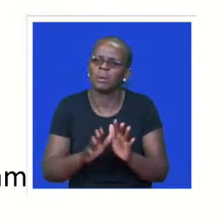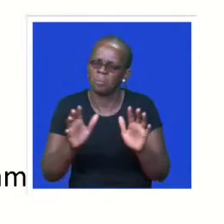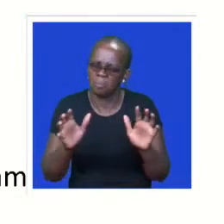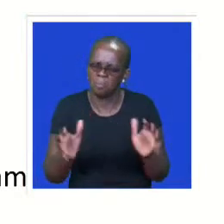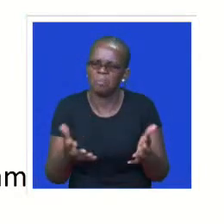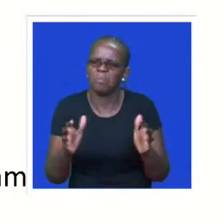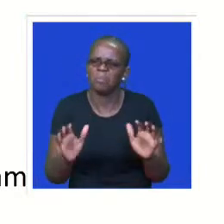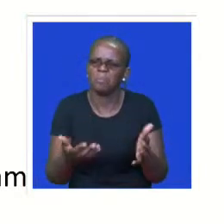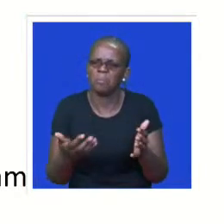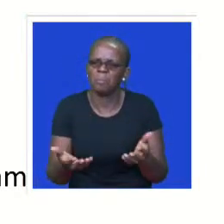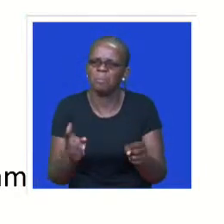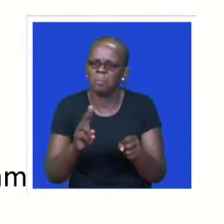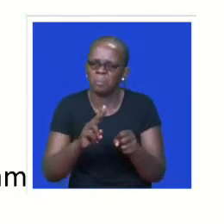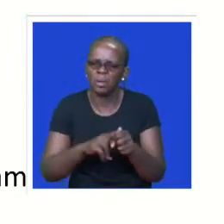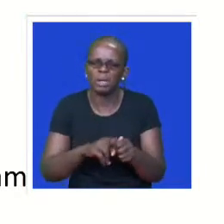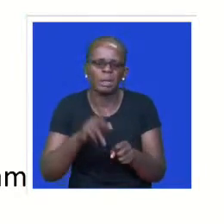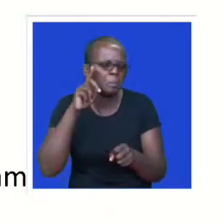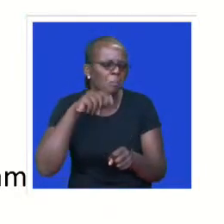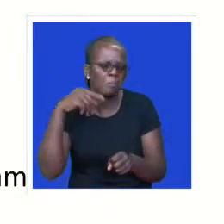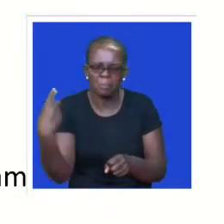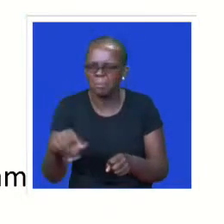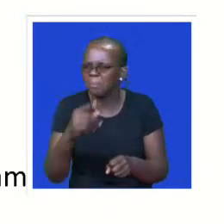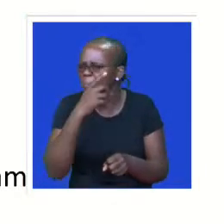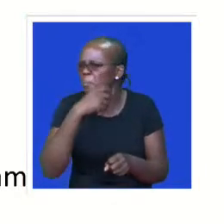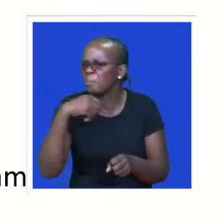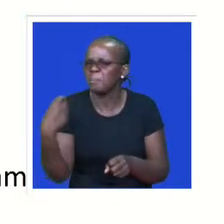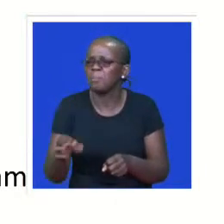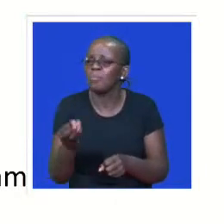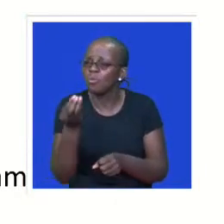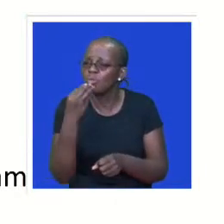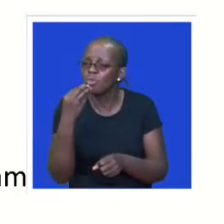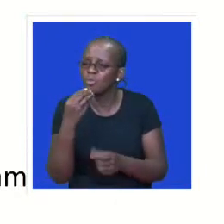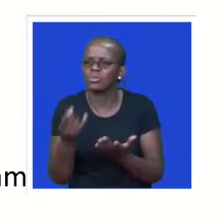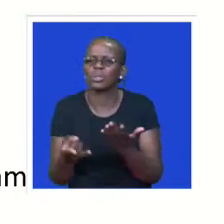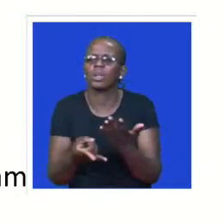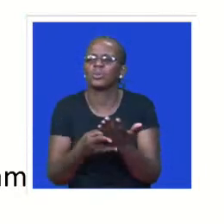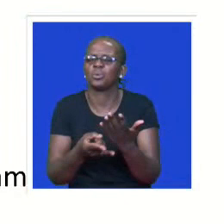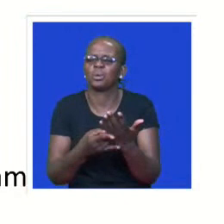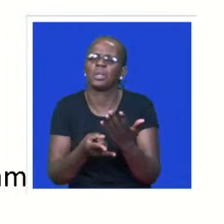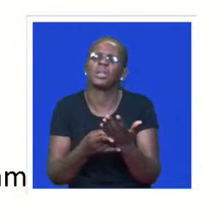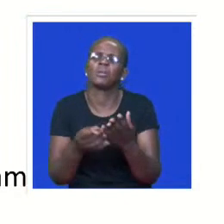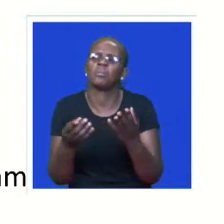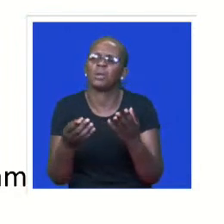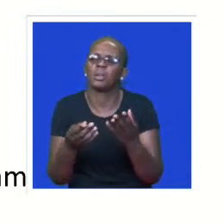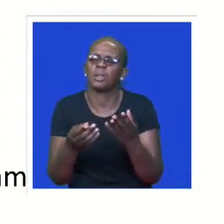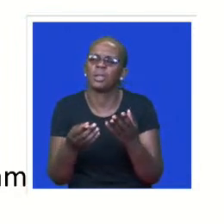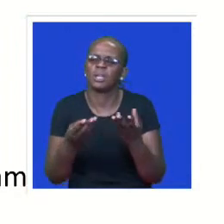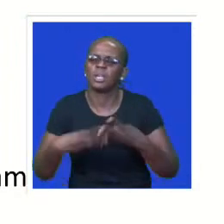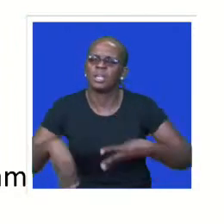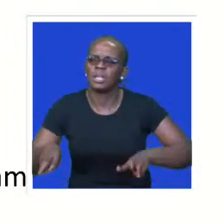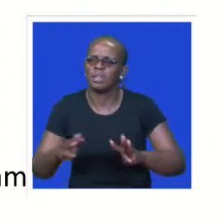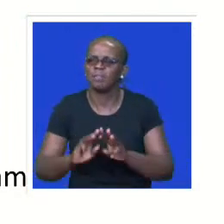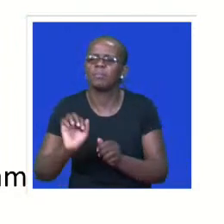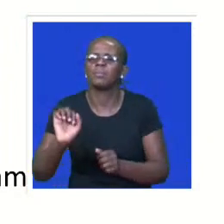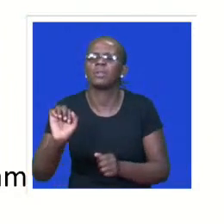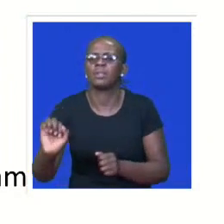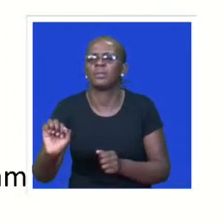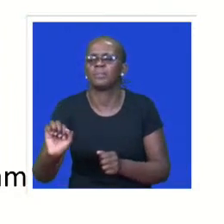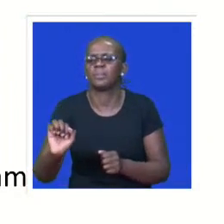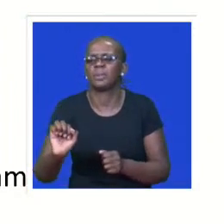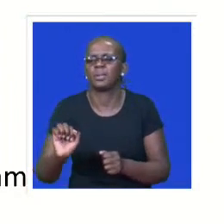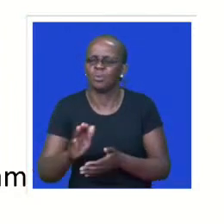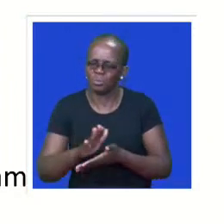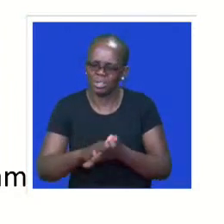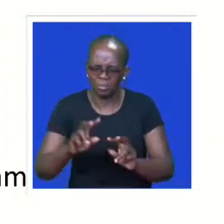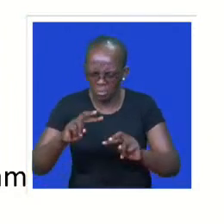sweat for food to support his family. So he has to do what? To sweat, to work hard, to till the land, to